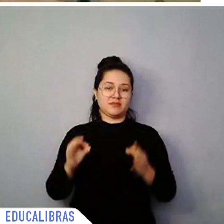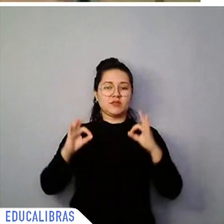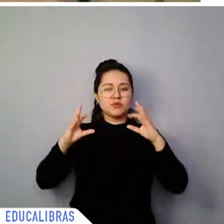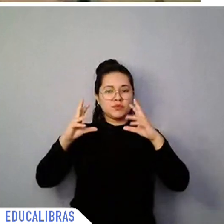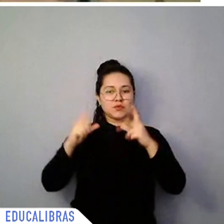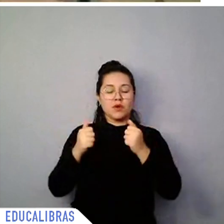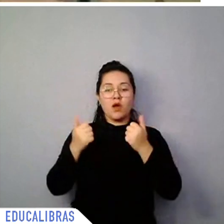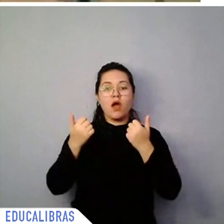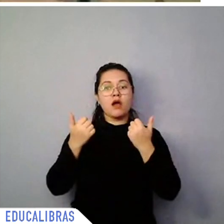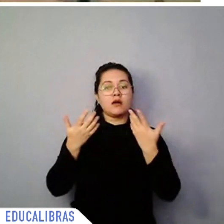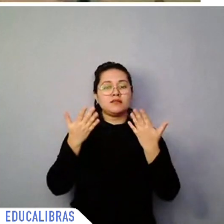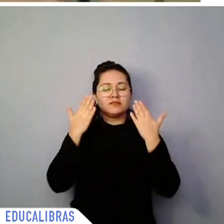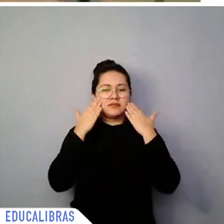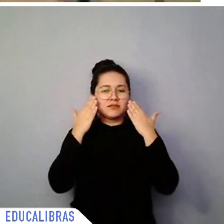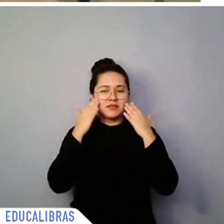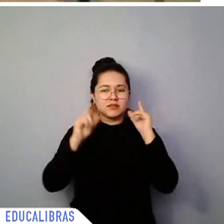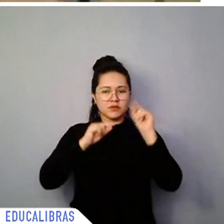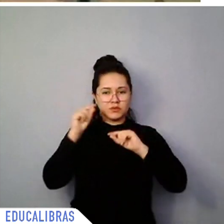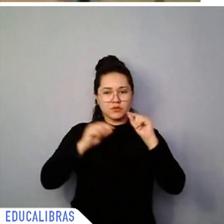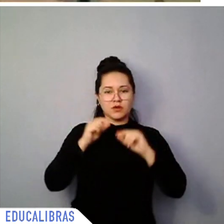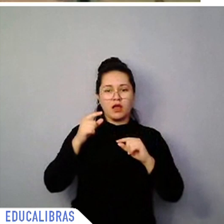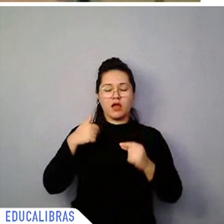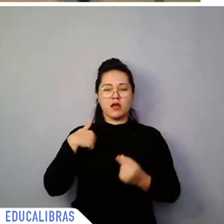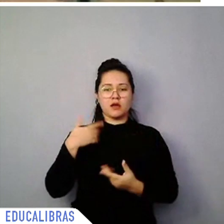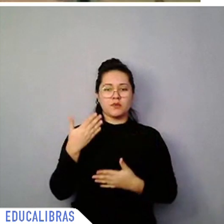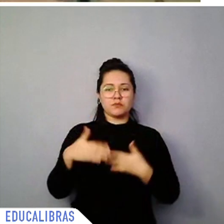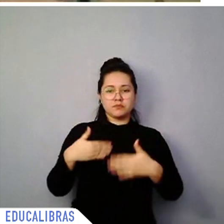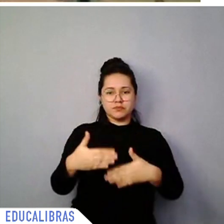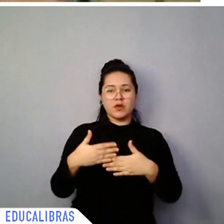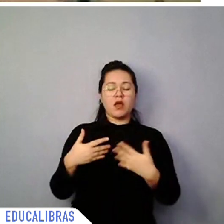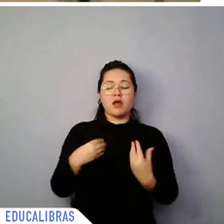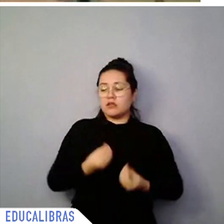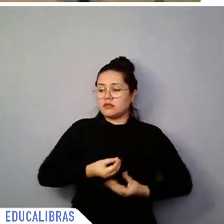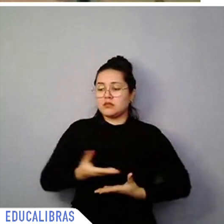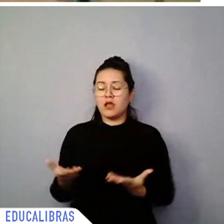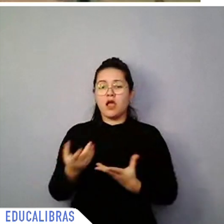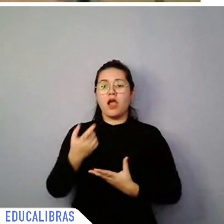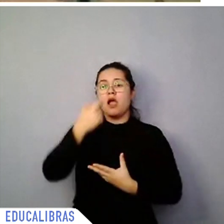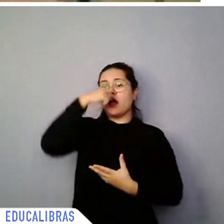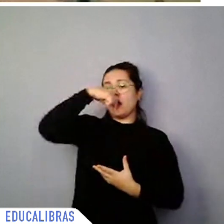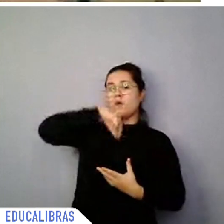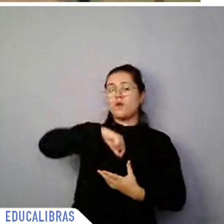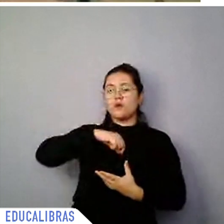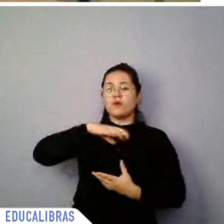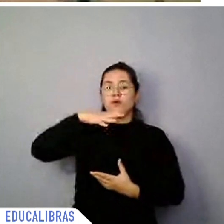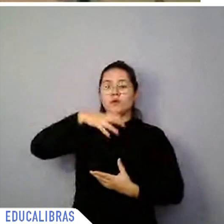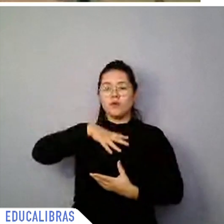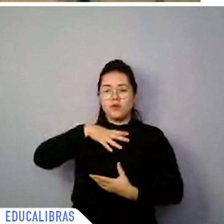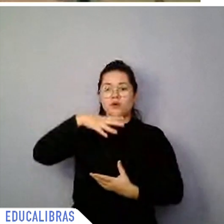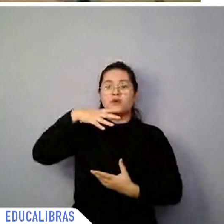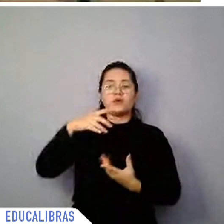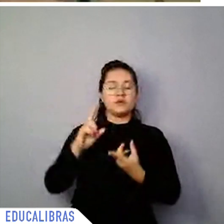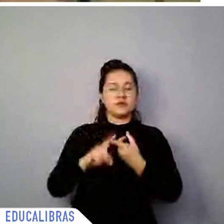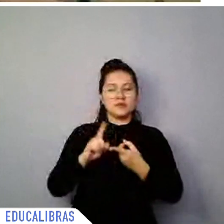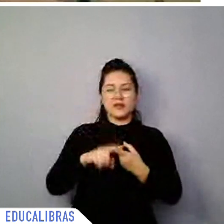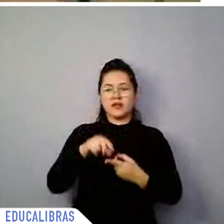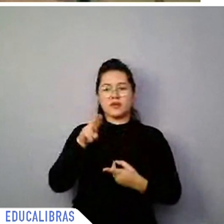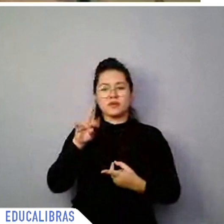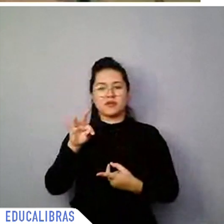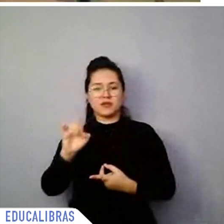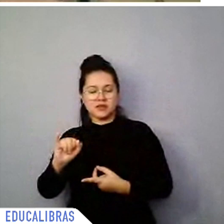not only because of the money, because they all started working. We want to donate